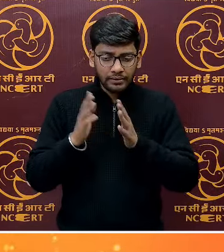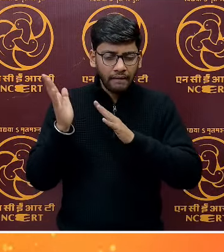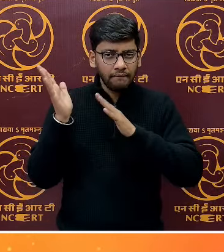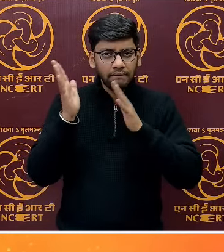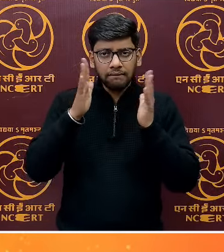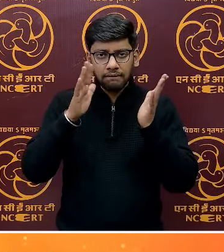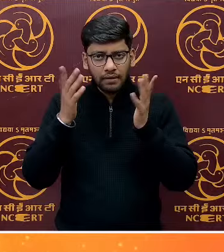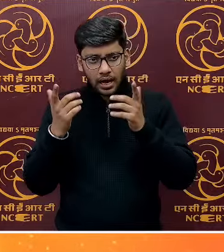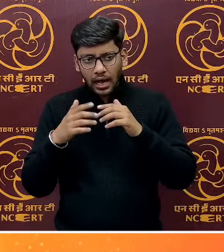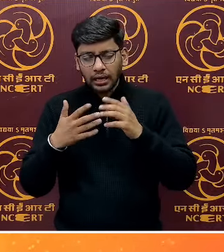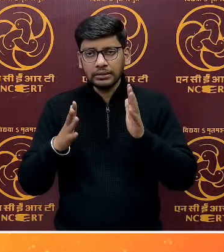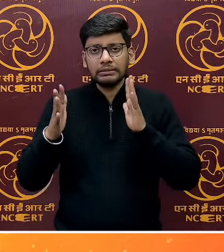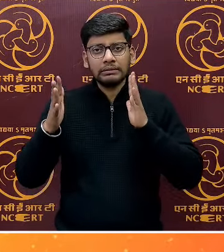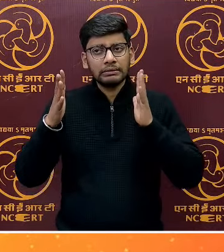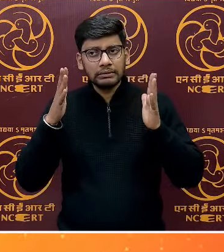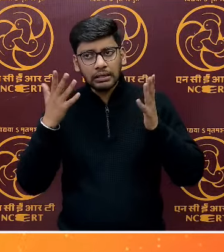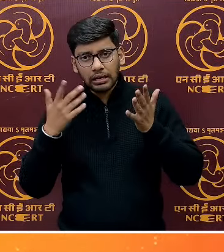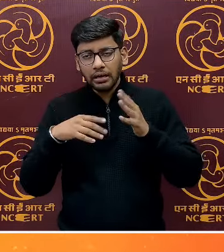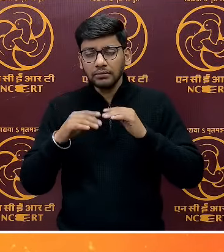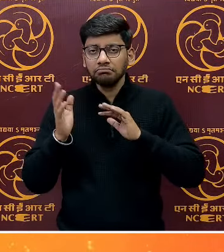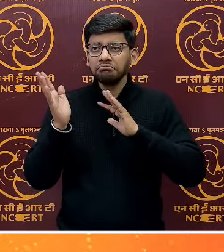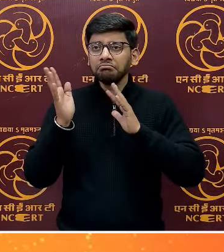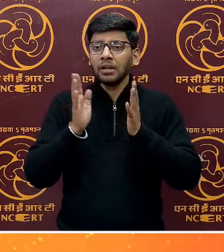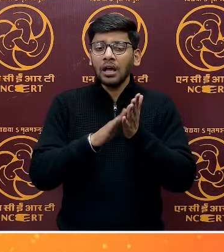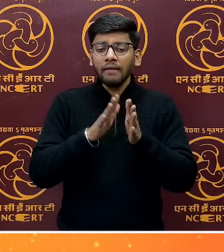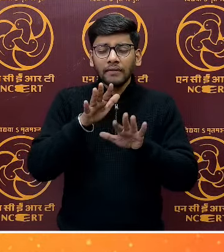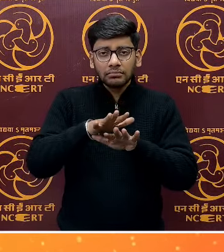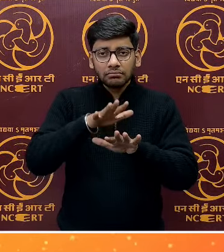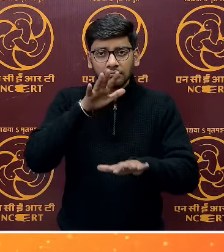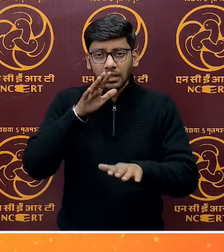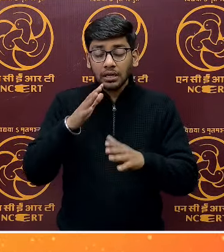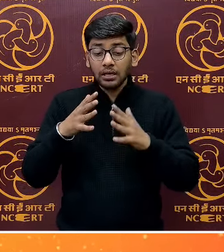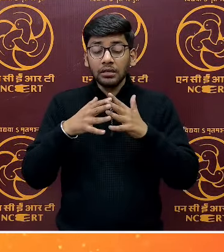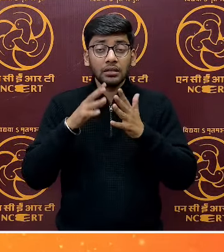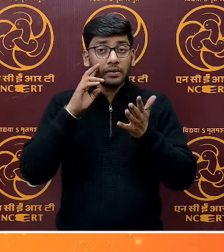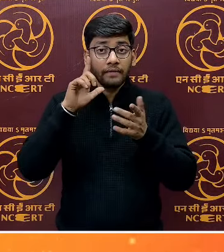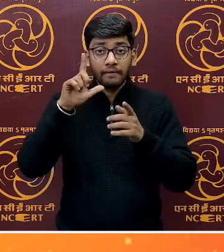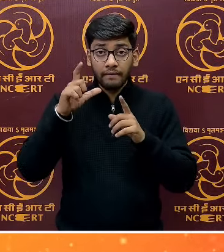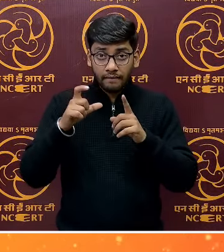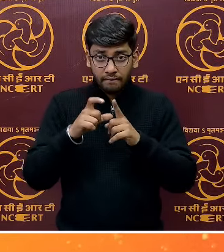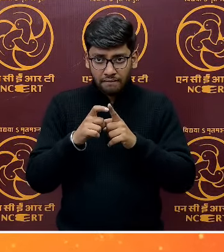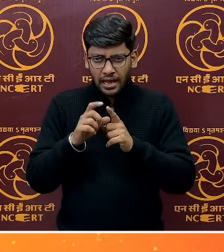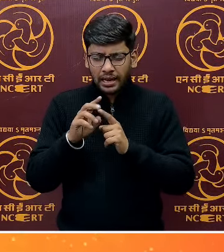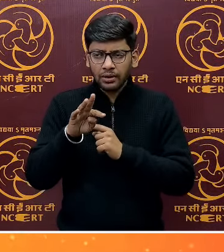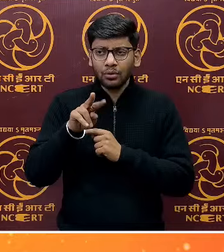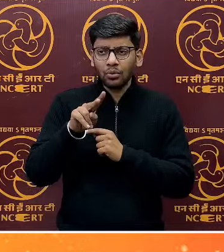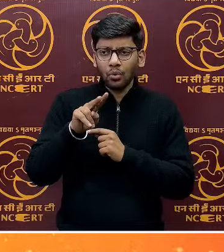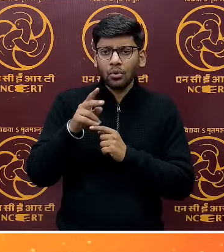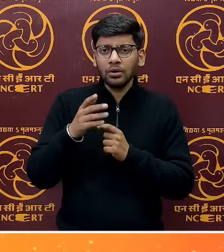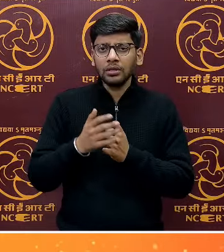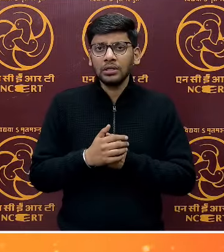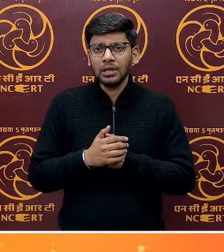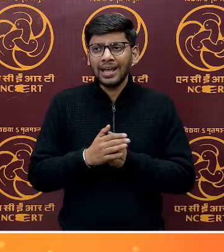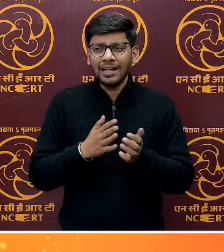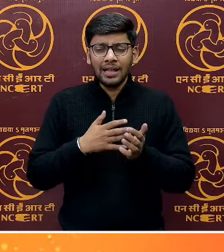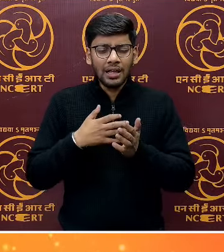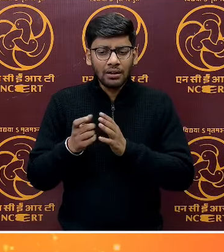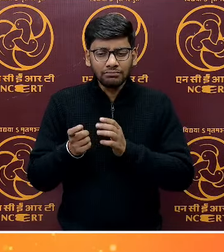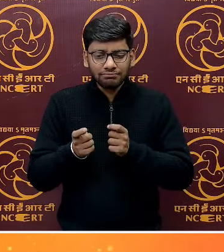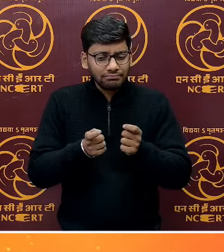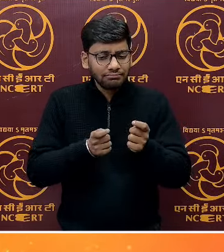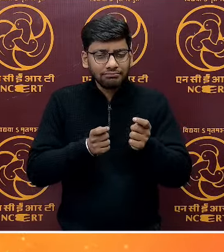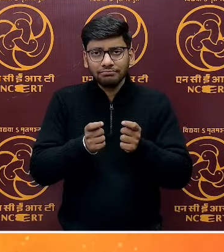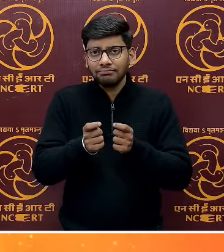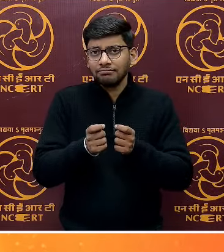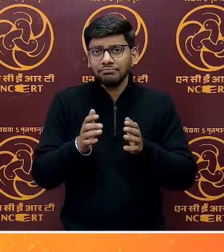forest, and so on. But wild is also the sense of Uncontrollable? being uncontrolled,